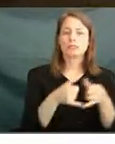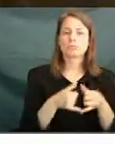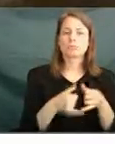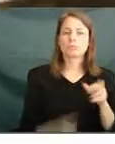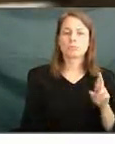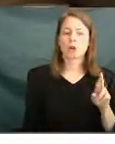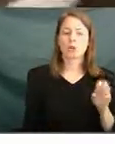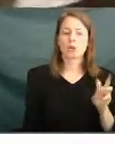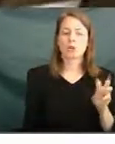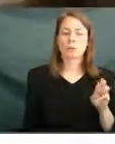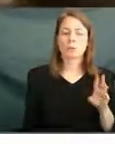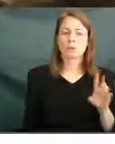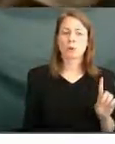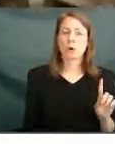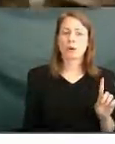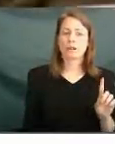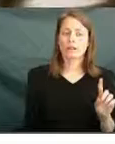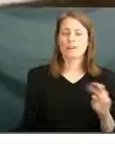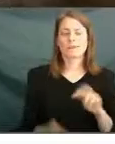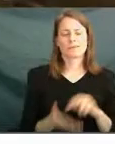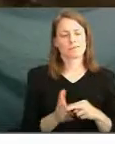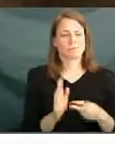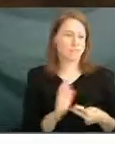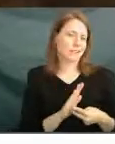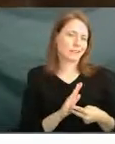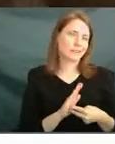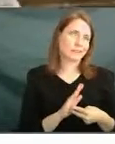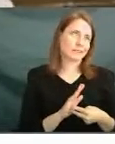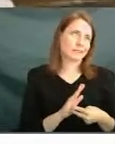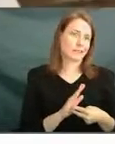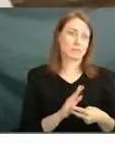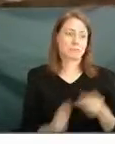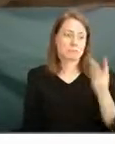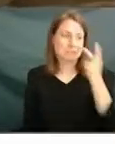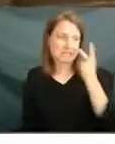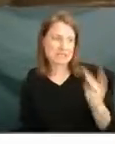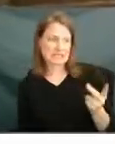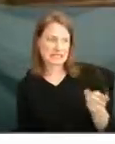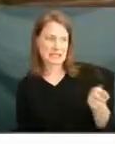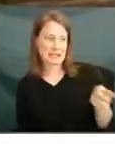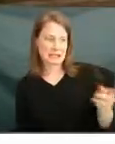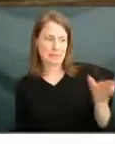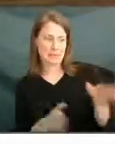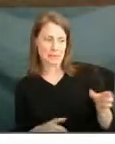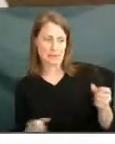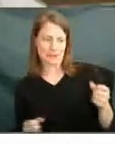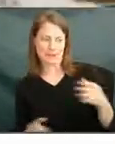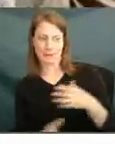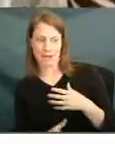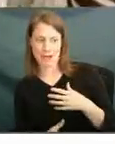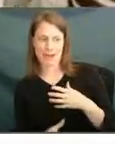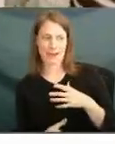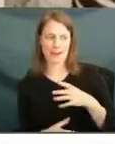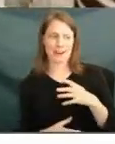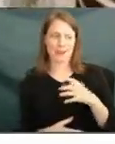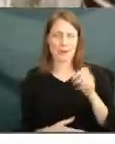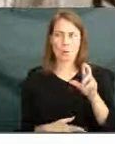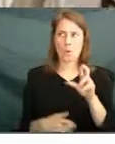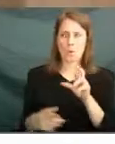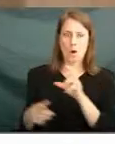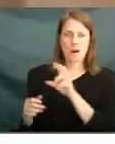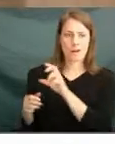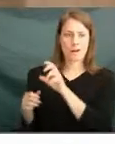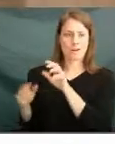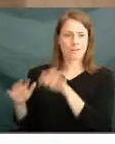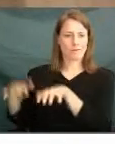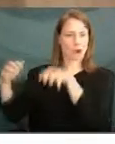see a victim being afraid, to have applause from the audience and so on. And it is